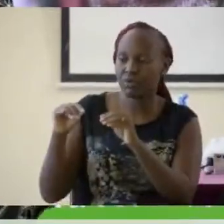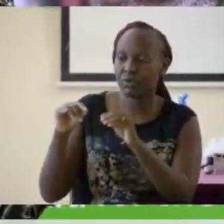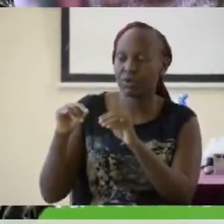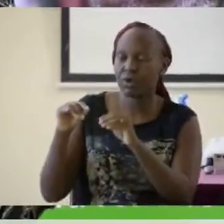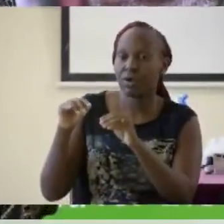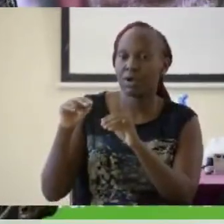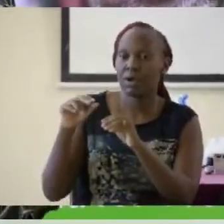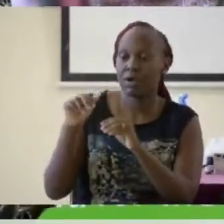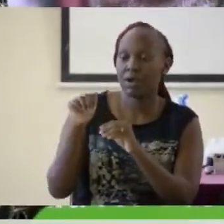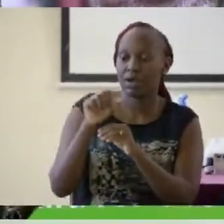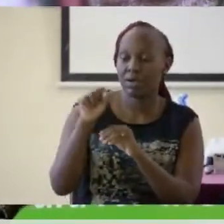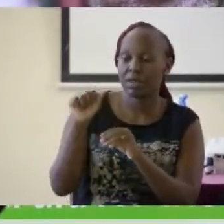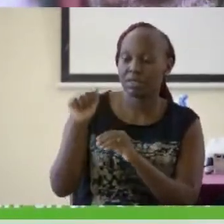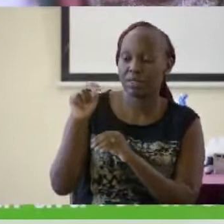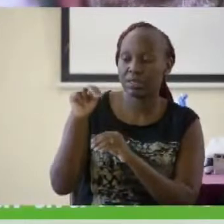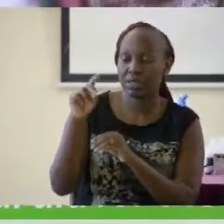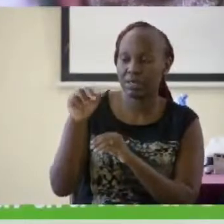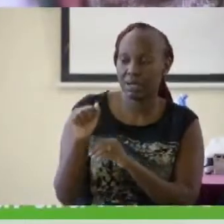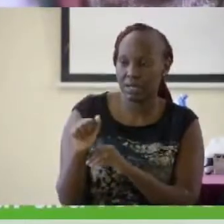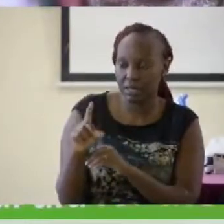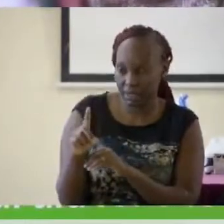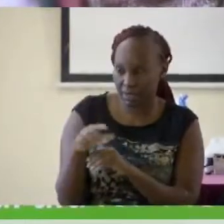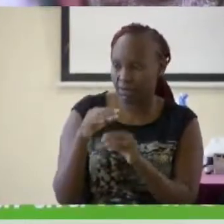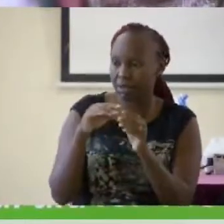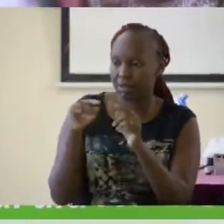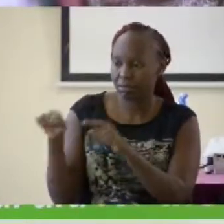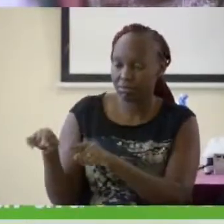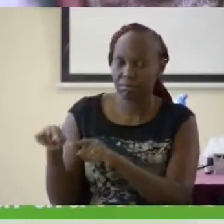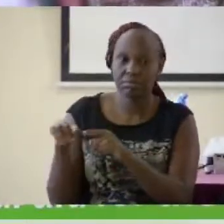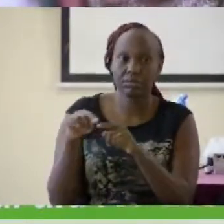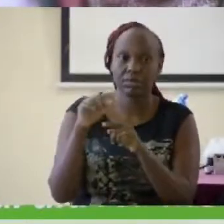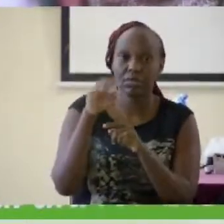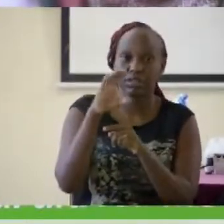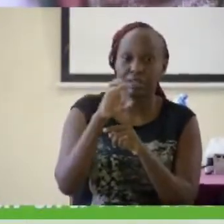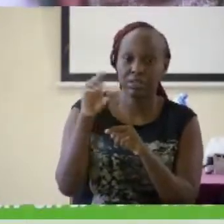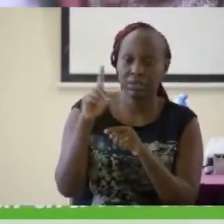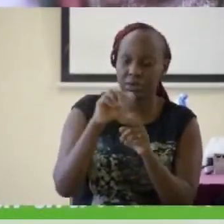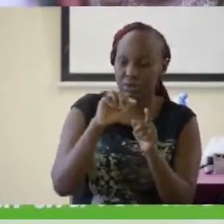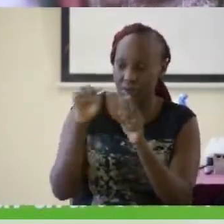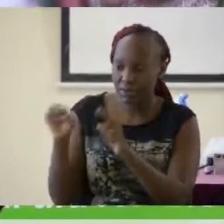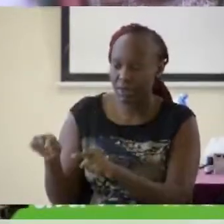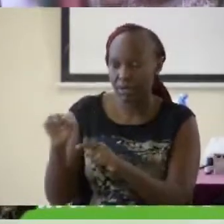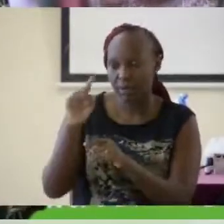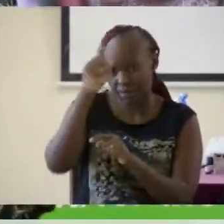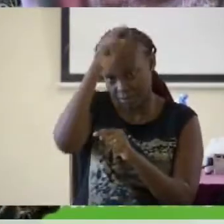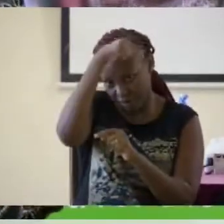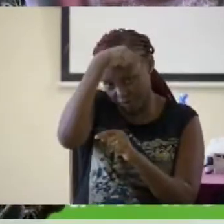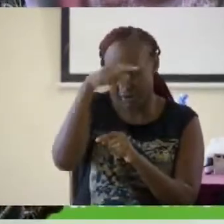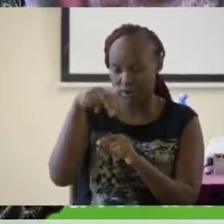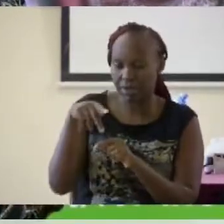Thodaga has written quite a lot on Luo culture. I remember Professor Penina Ogada,